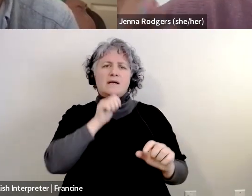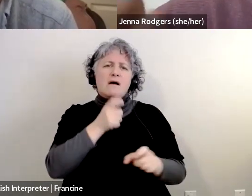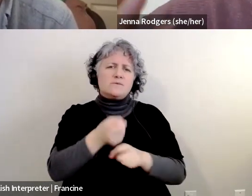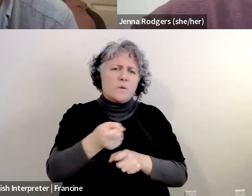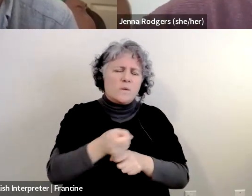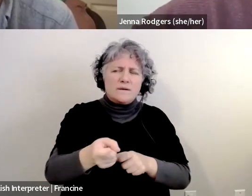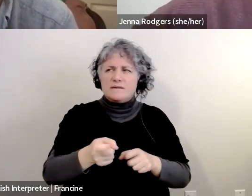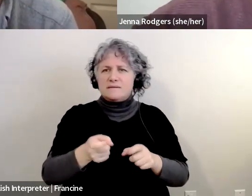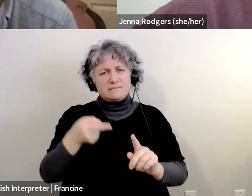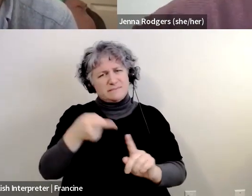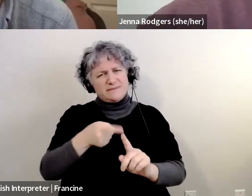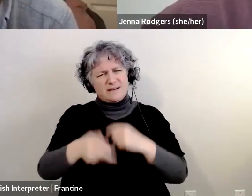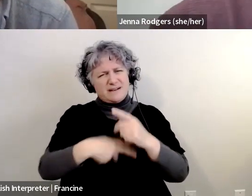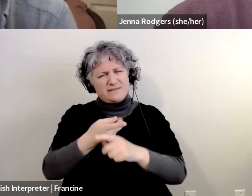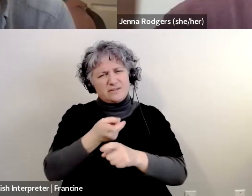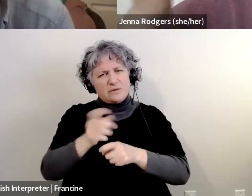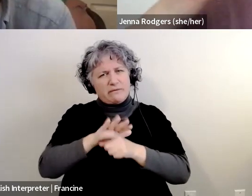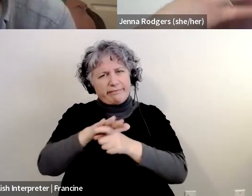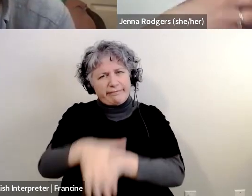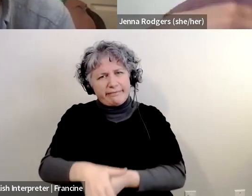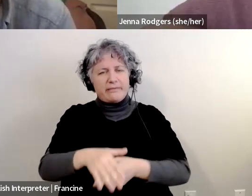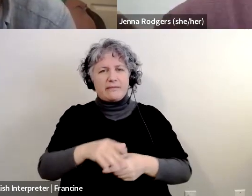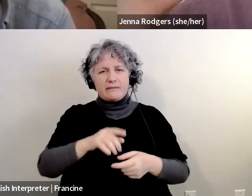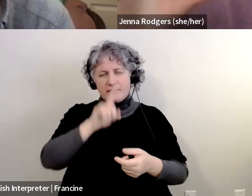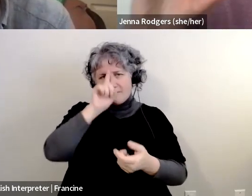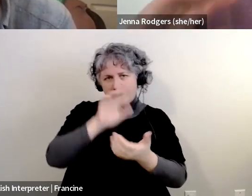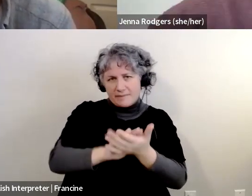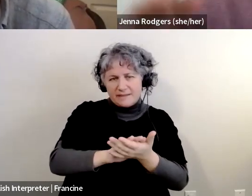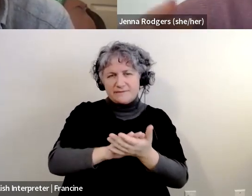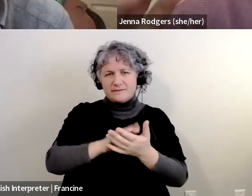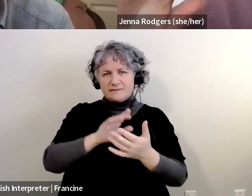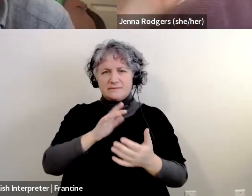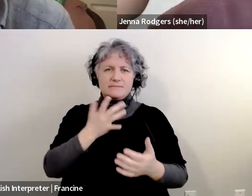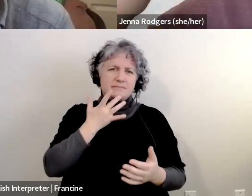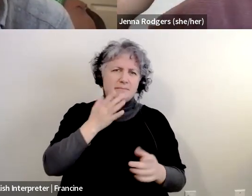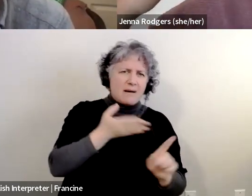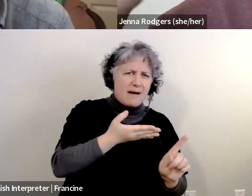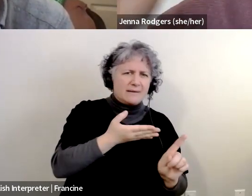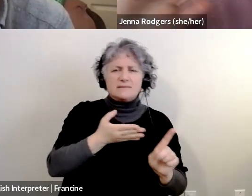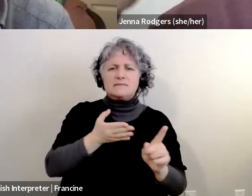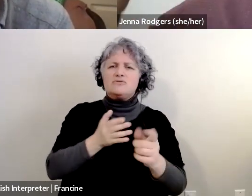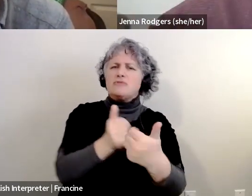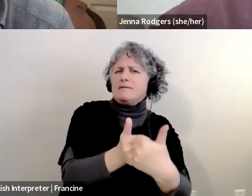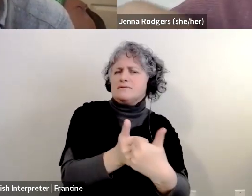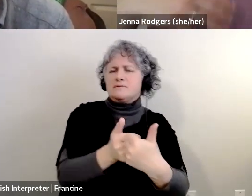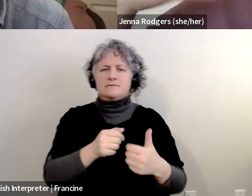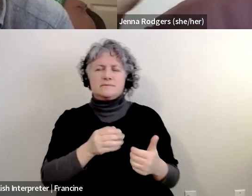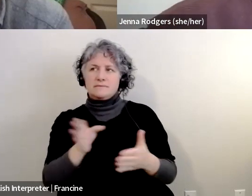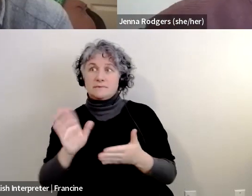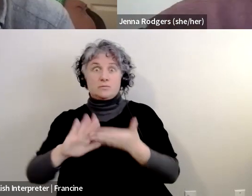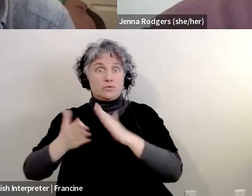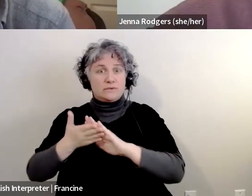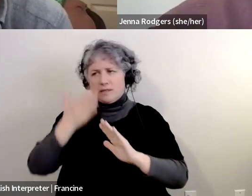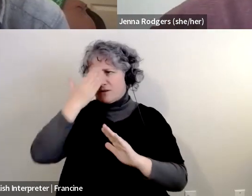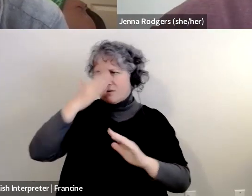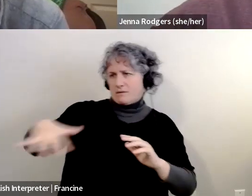and awareness, like being at this session here, and about building community and knowing that other people being at this session and the number